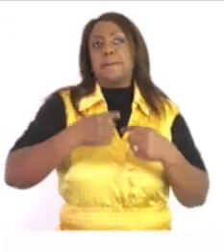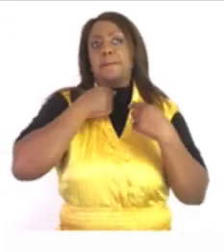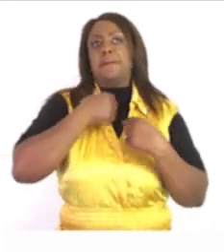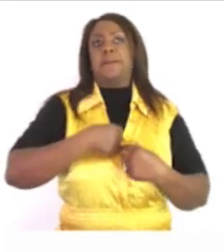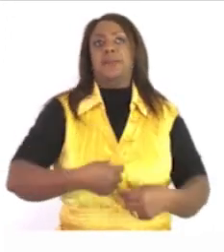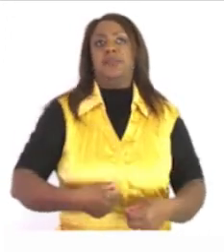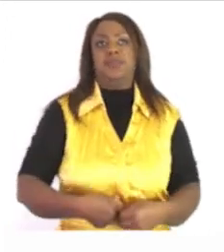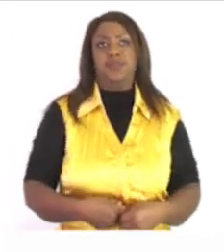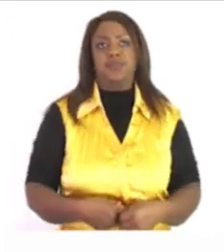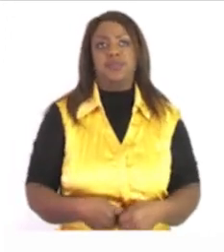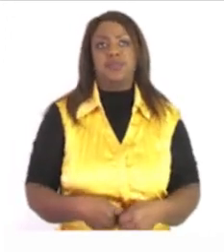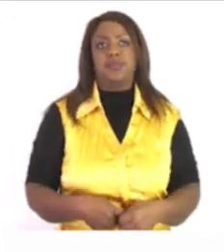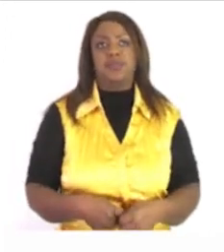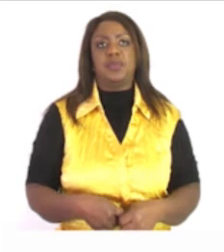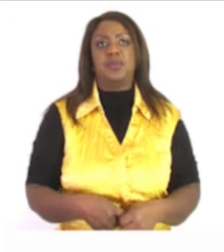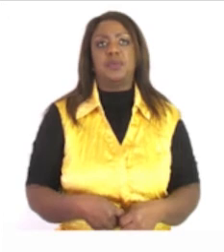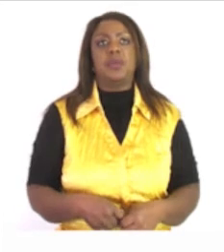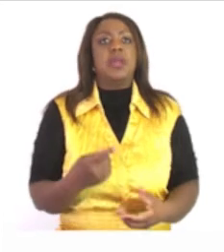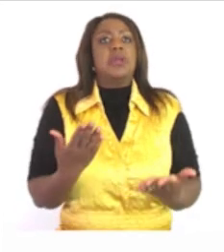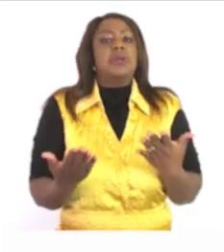Okay, the third disease,